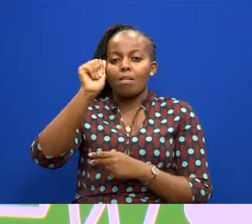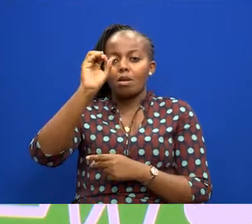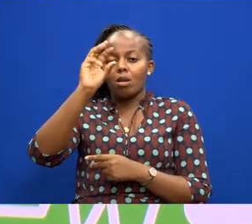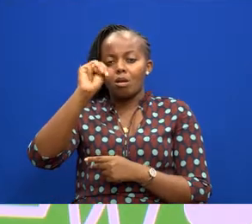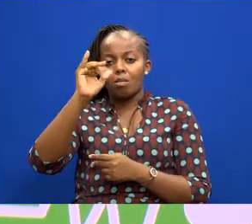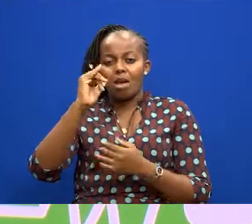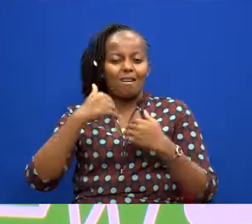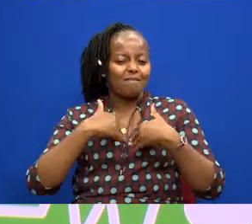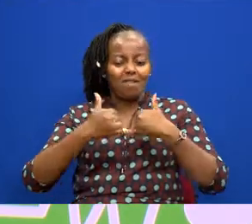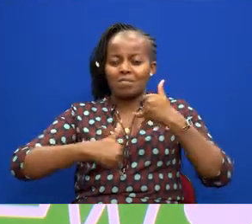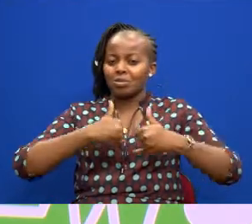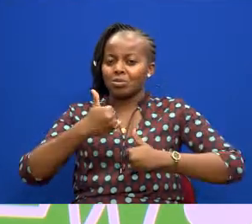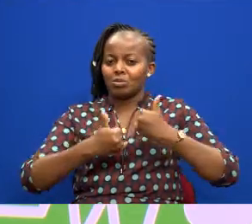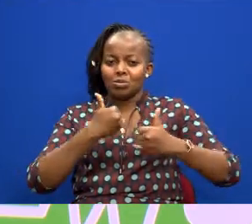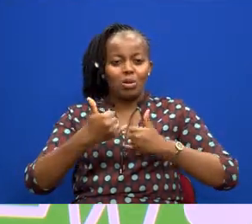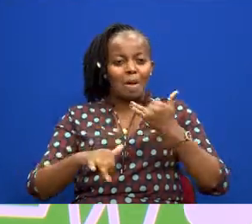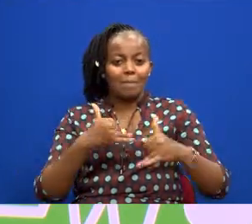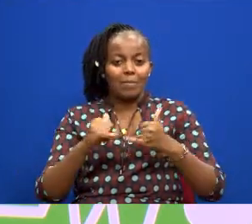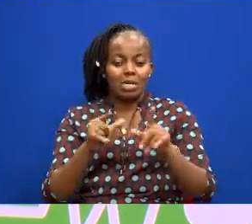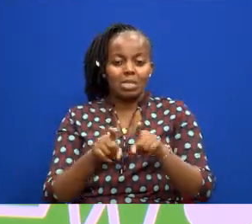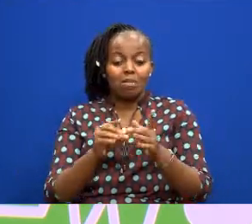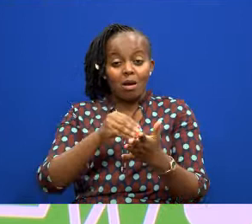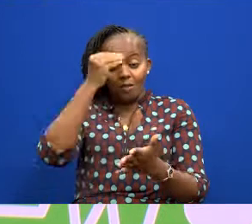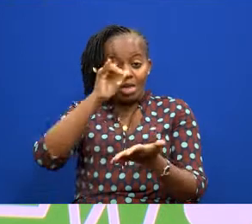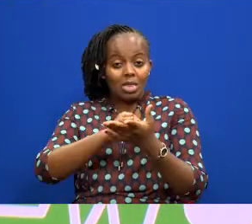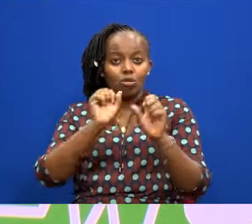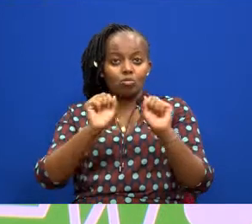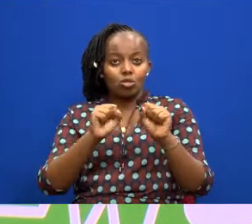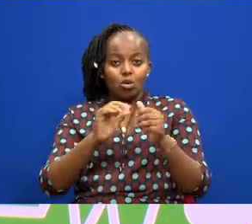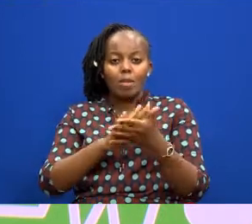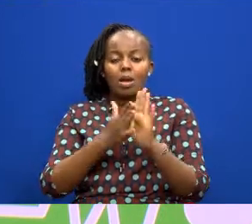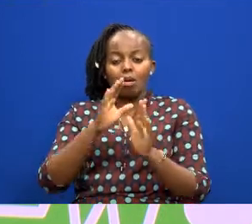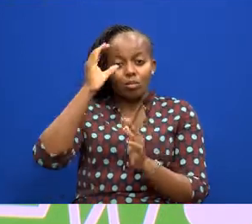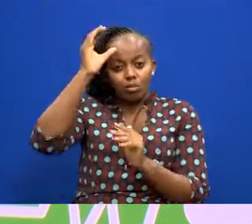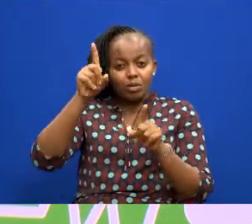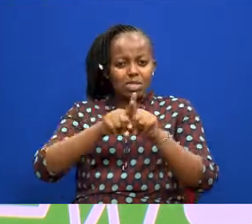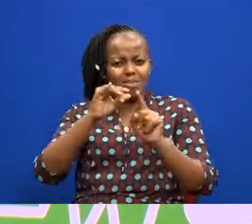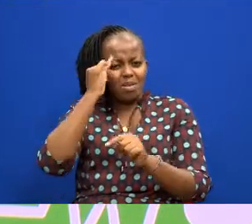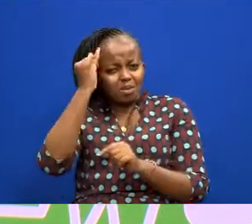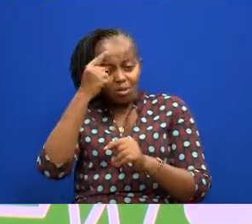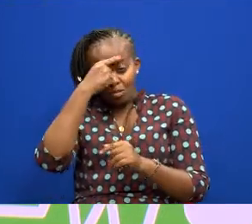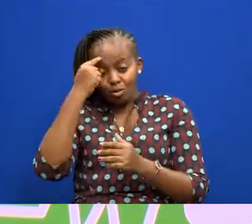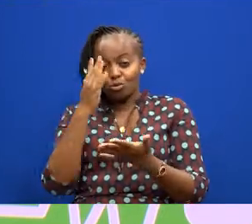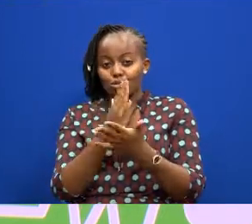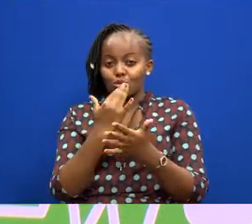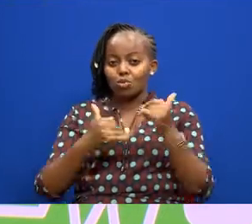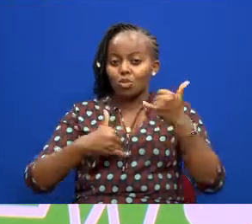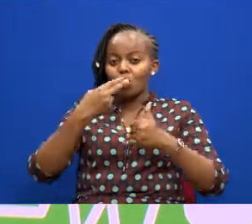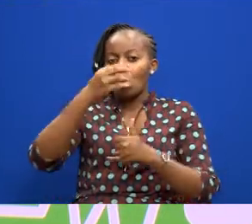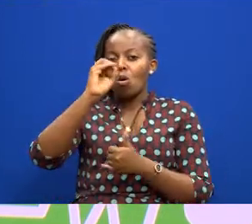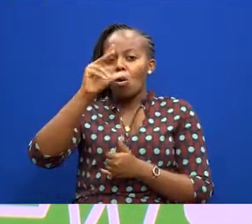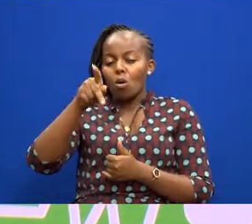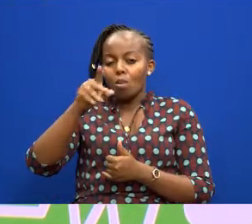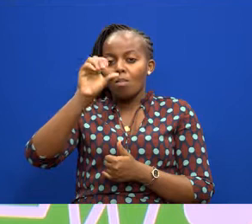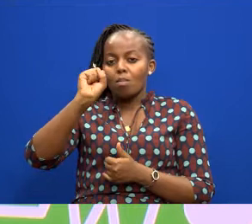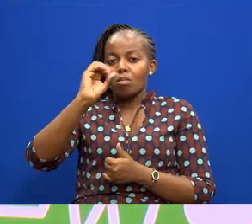My name is Naomi Kibet. I've had lots of fun playing the game. I've learned that we should also be creative and imaginative because